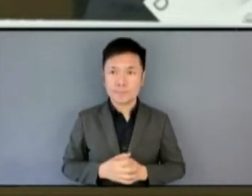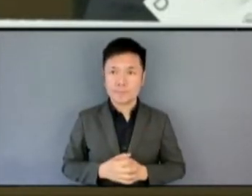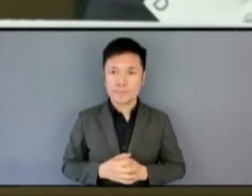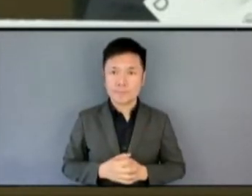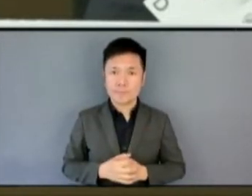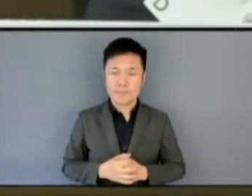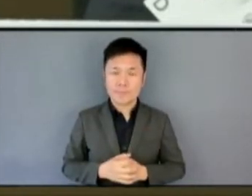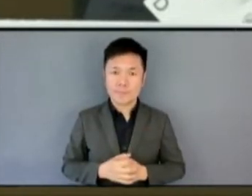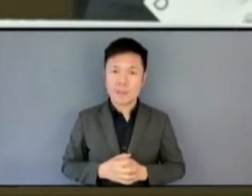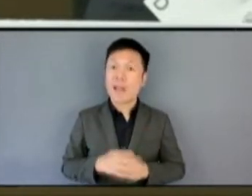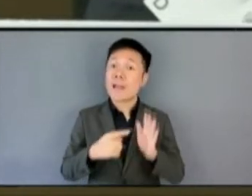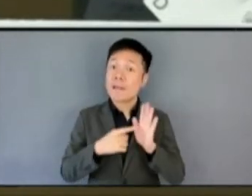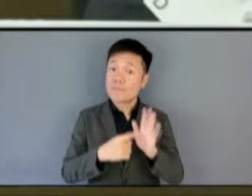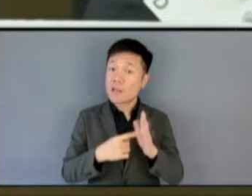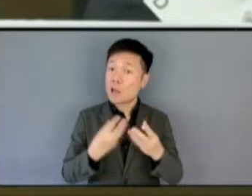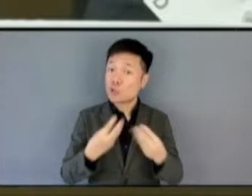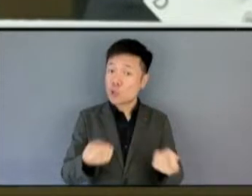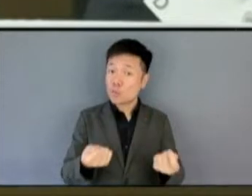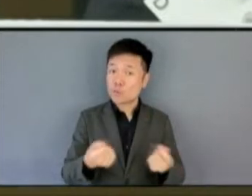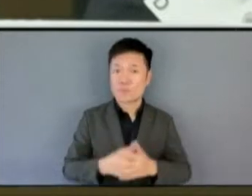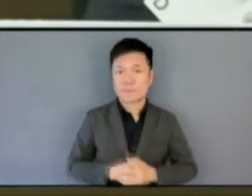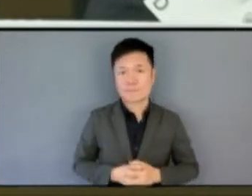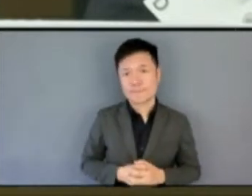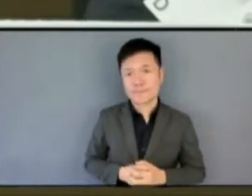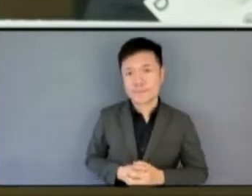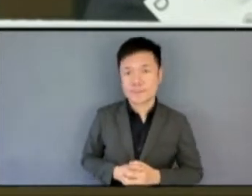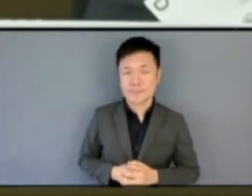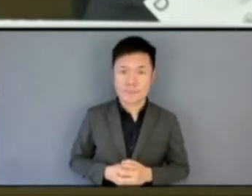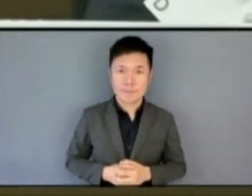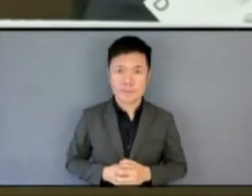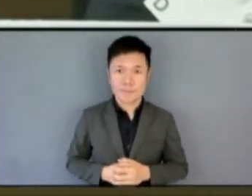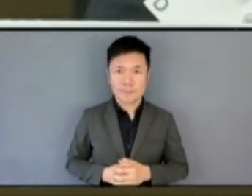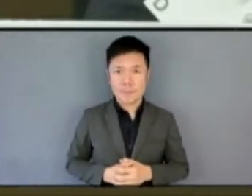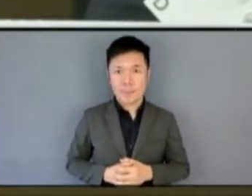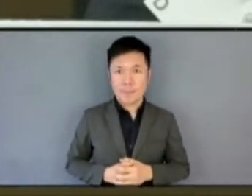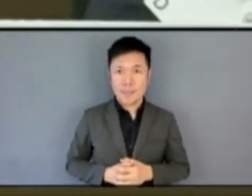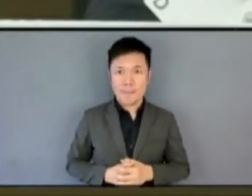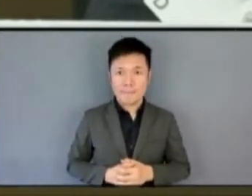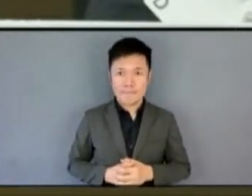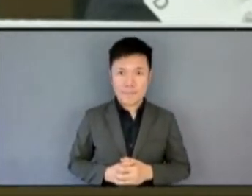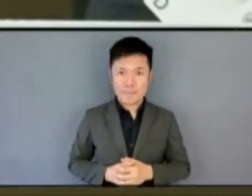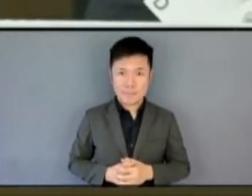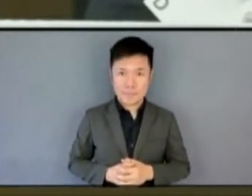some solutions. Understanding that people of all age are